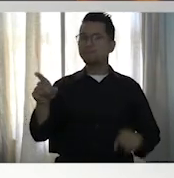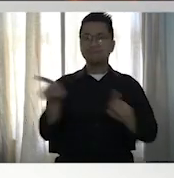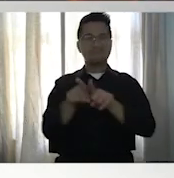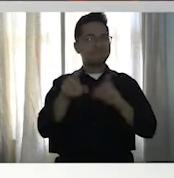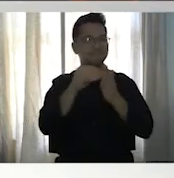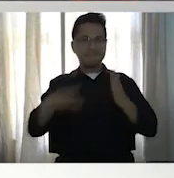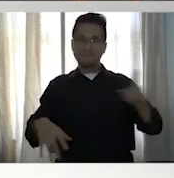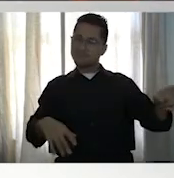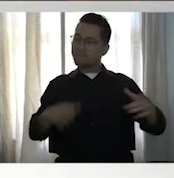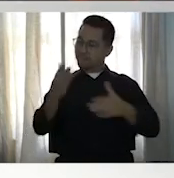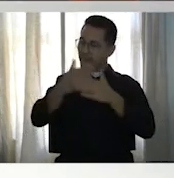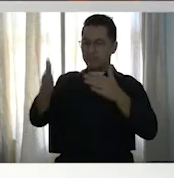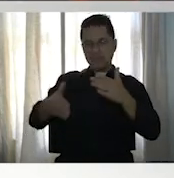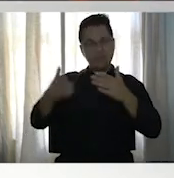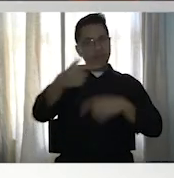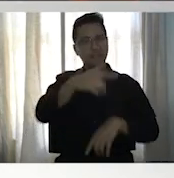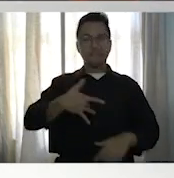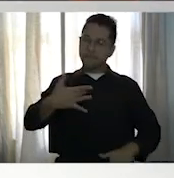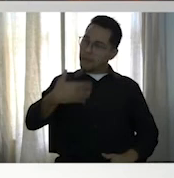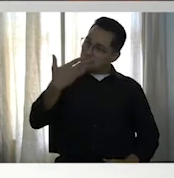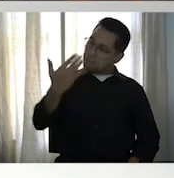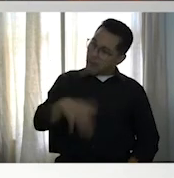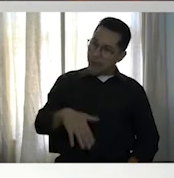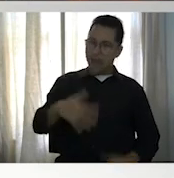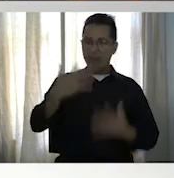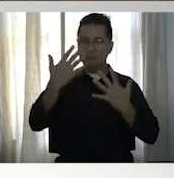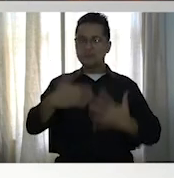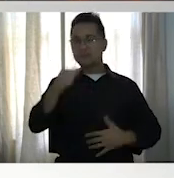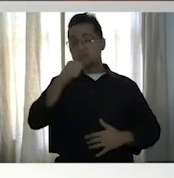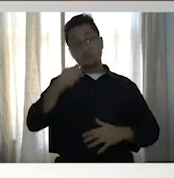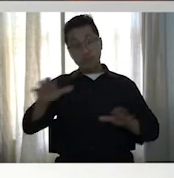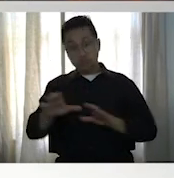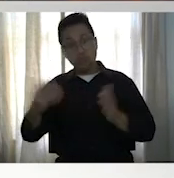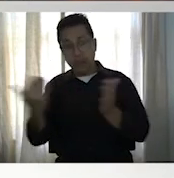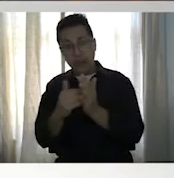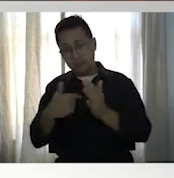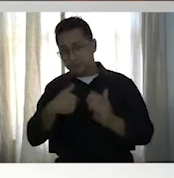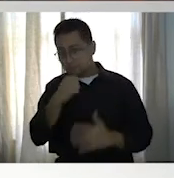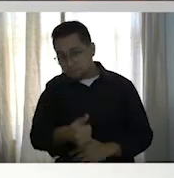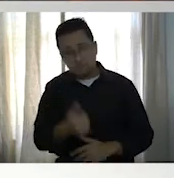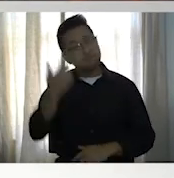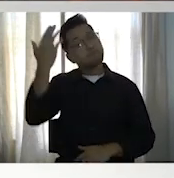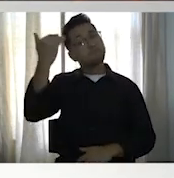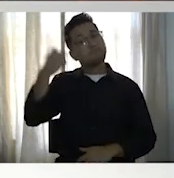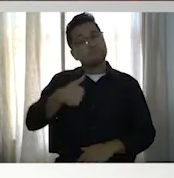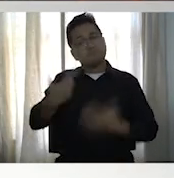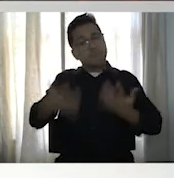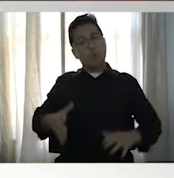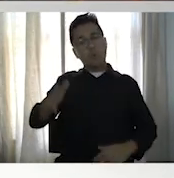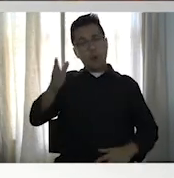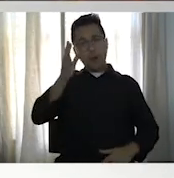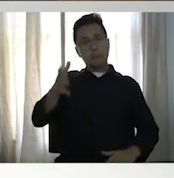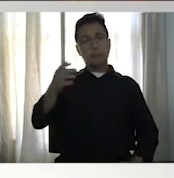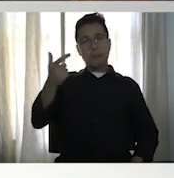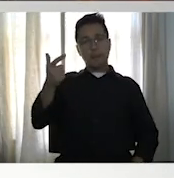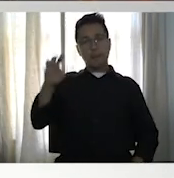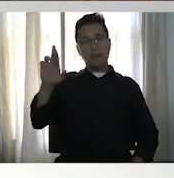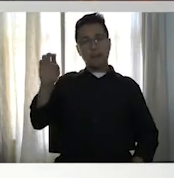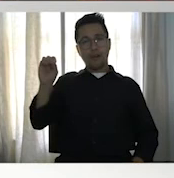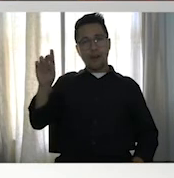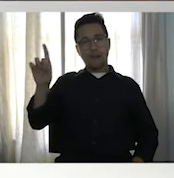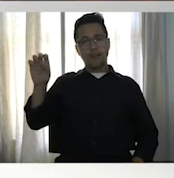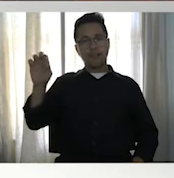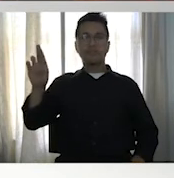you know, I felt really bad and sad. I wouldn't do it again, because I don't want to get grounded. And I was a little sad